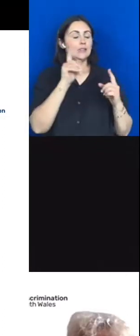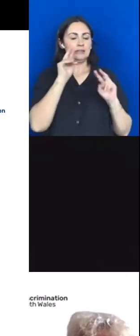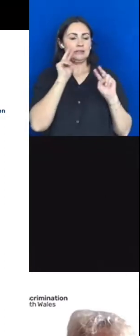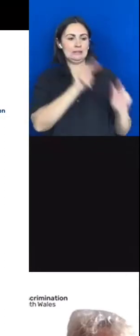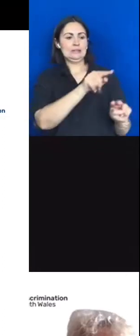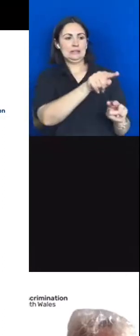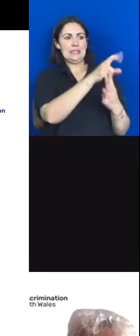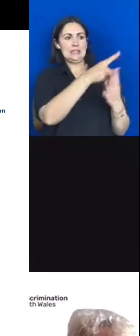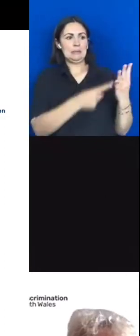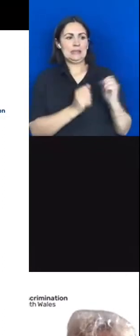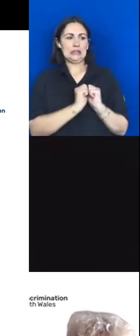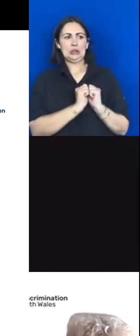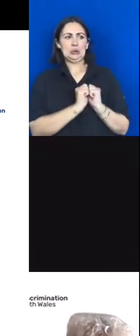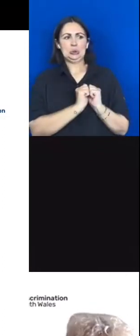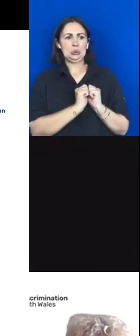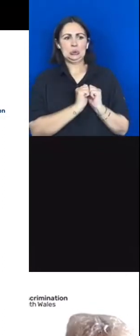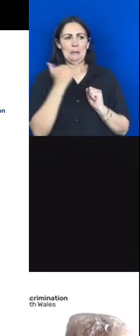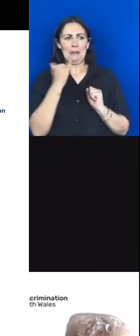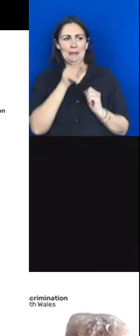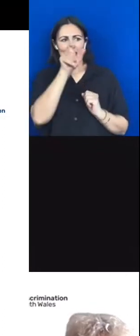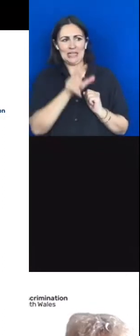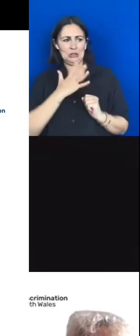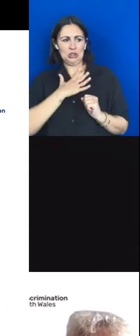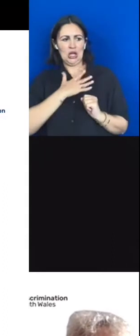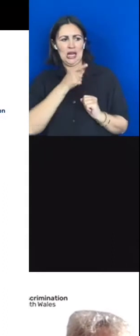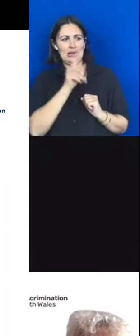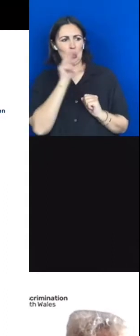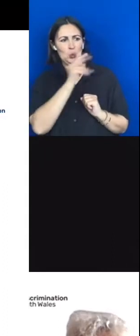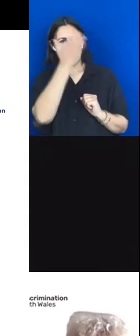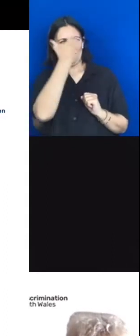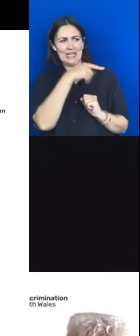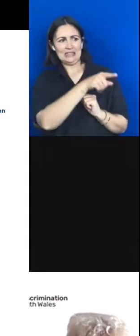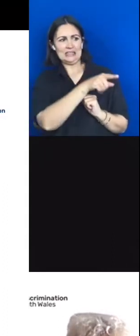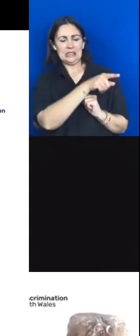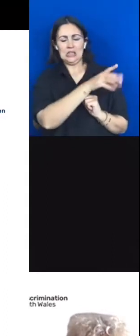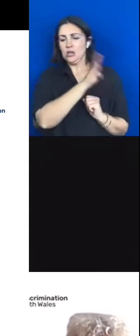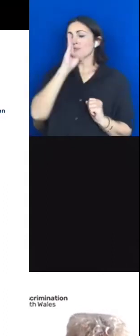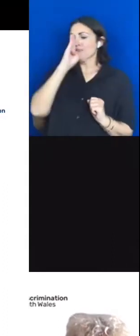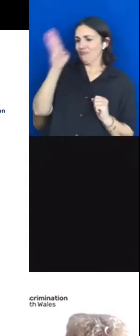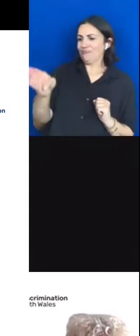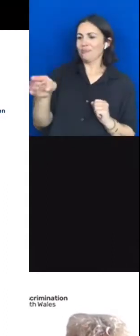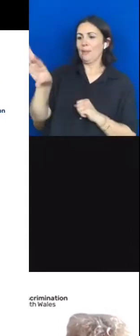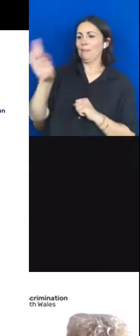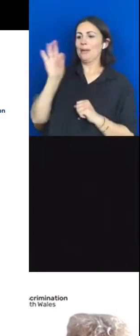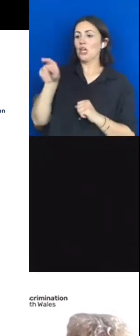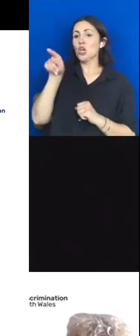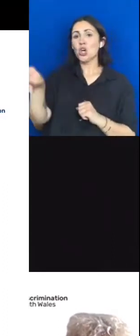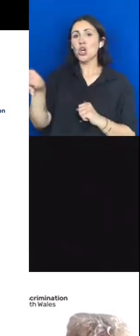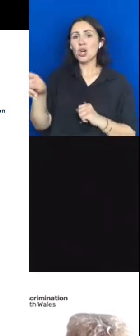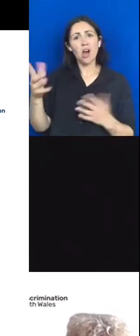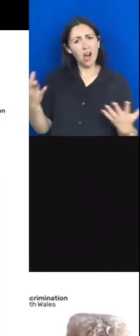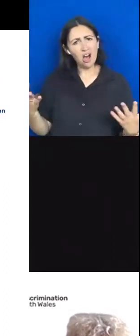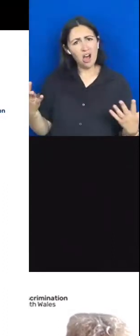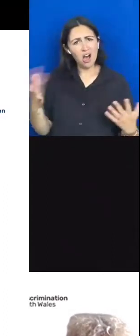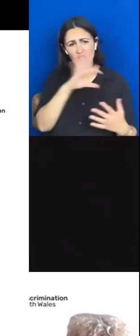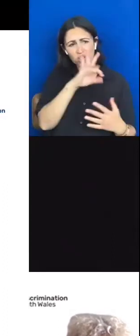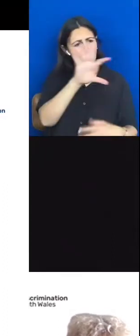customers uncomfortable. This is an example of direct discrimination against Jenny.